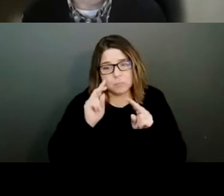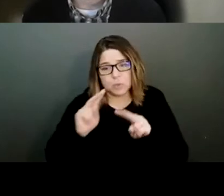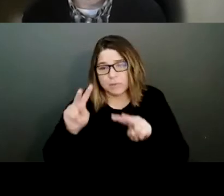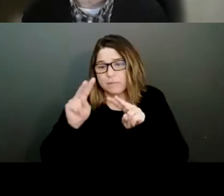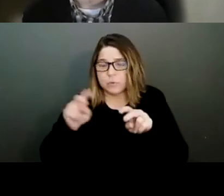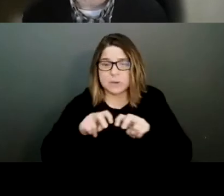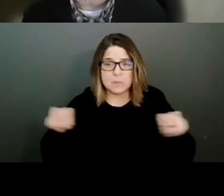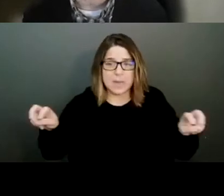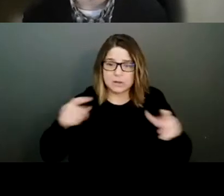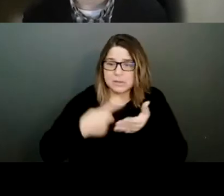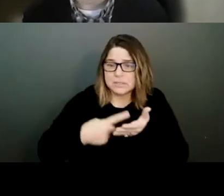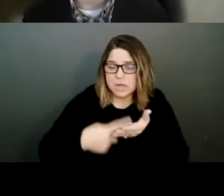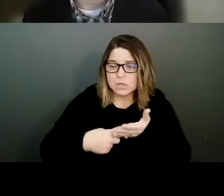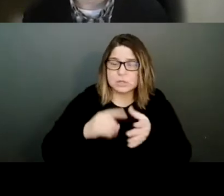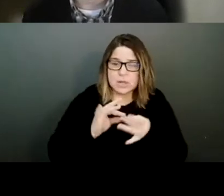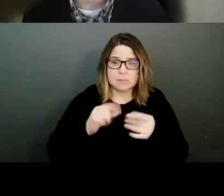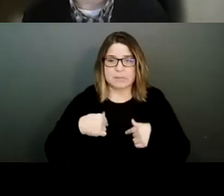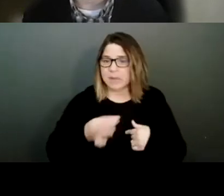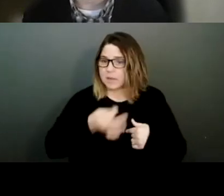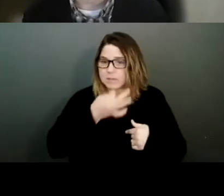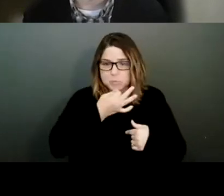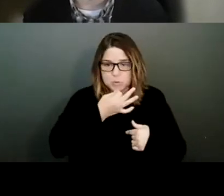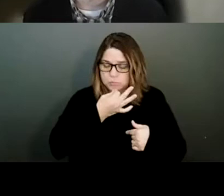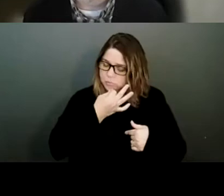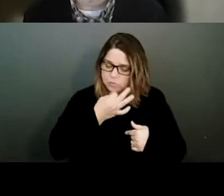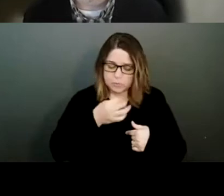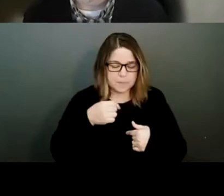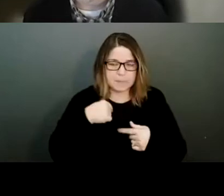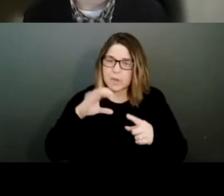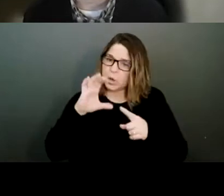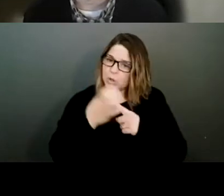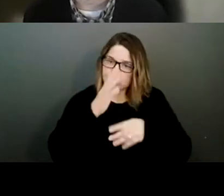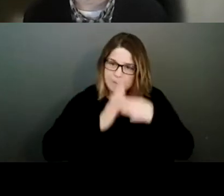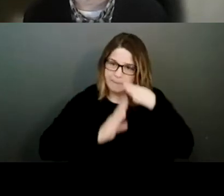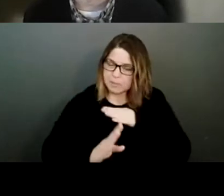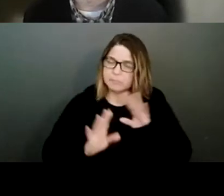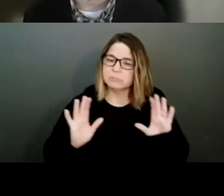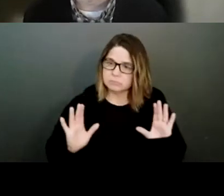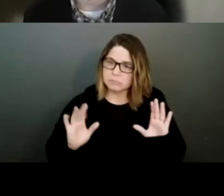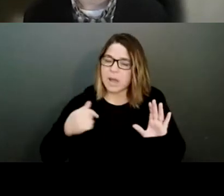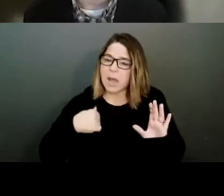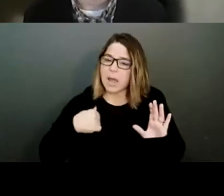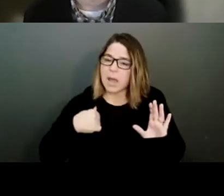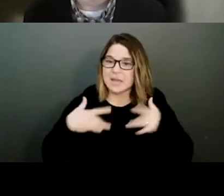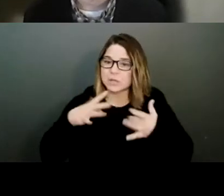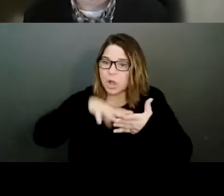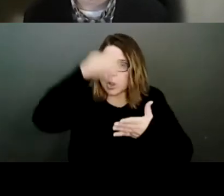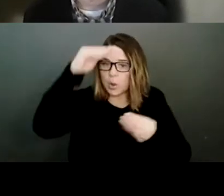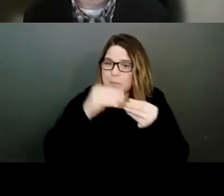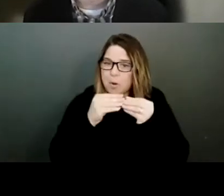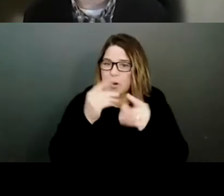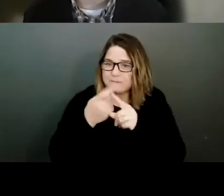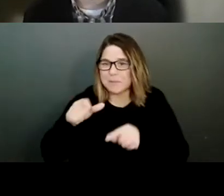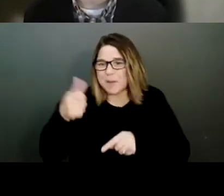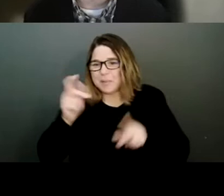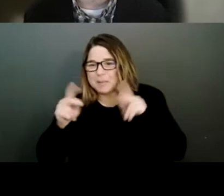experiences. I'm not an expert. I approach things with cultural humility, and I'm excited to learn more from my fellow panelists. So